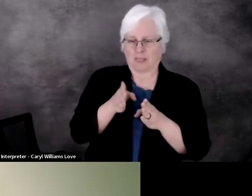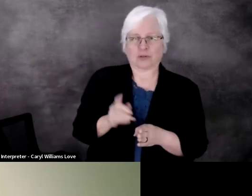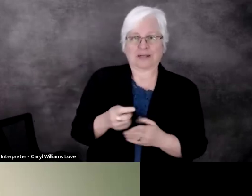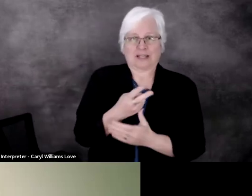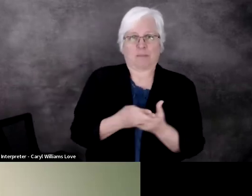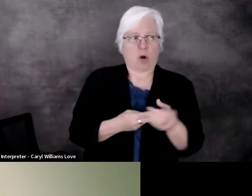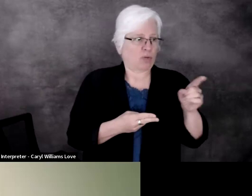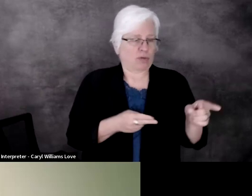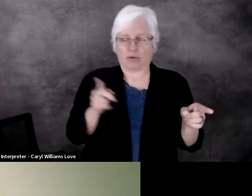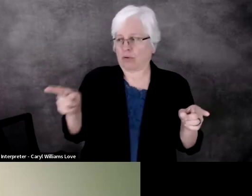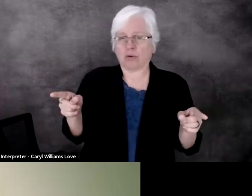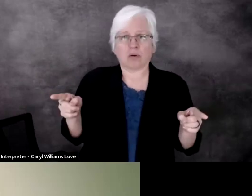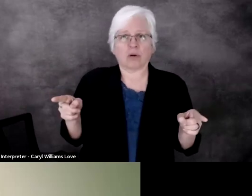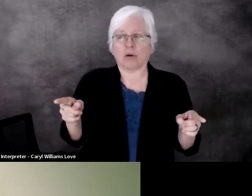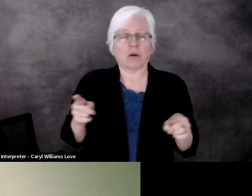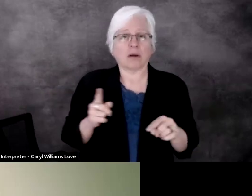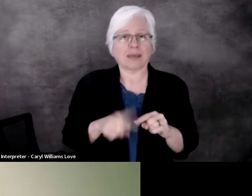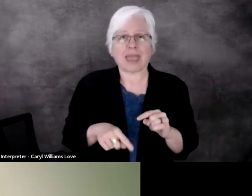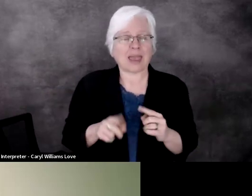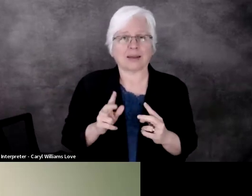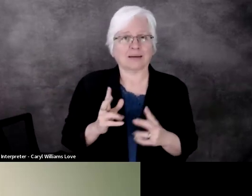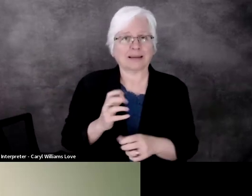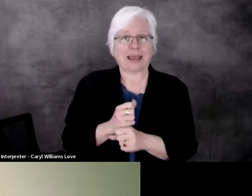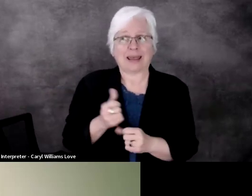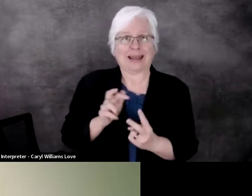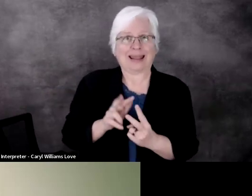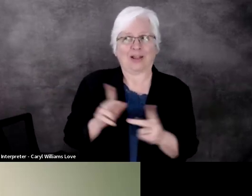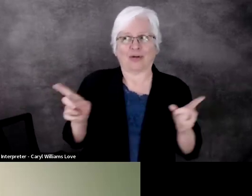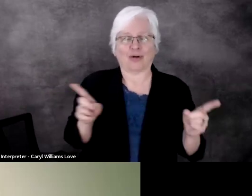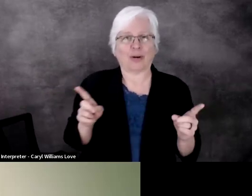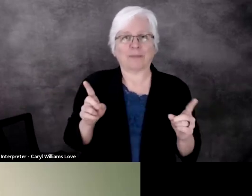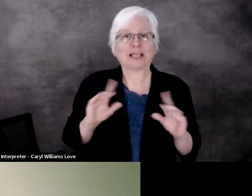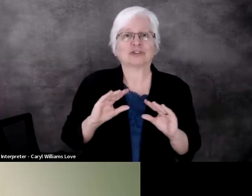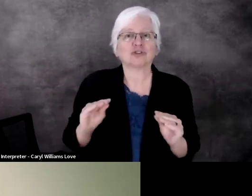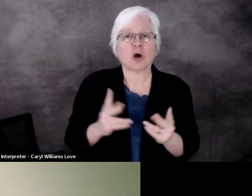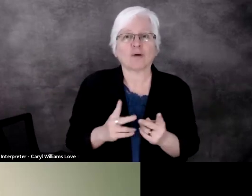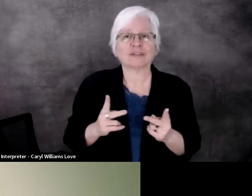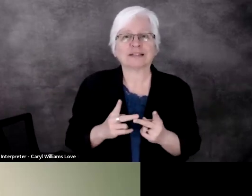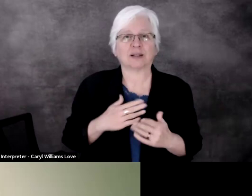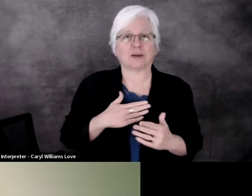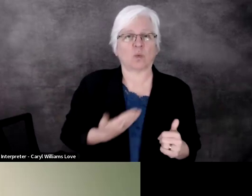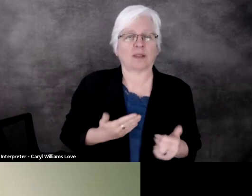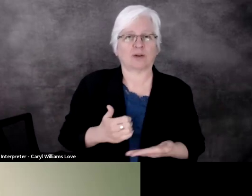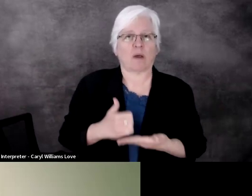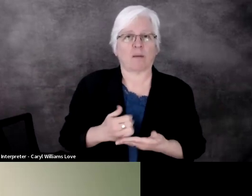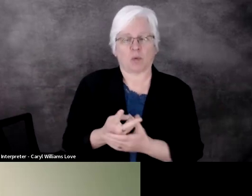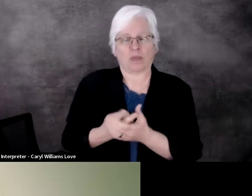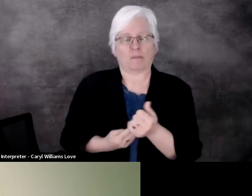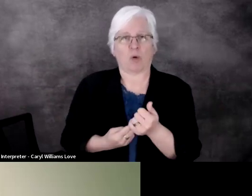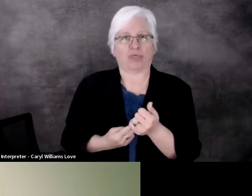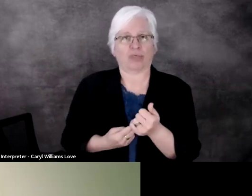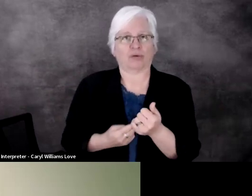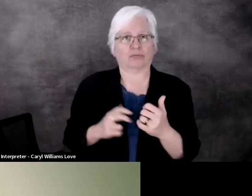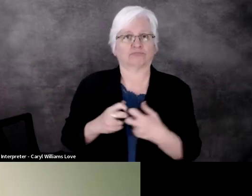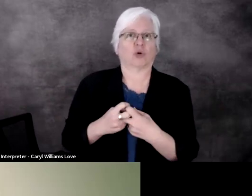support for remaining safe and can't get either because there's no facility that is willing to help them with both at the same time. So I think it's really